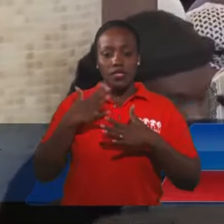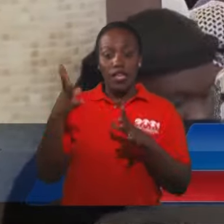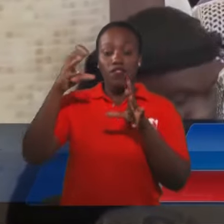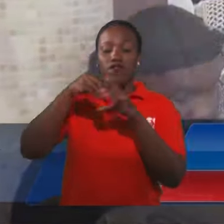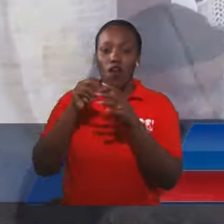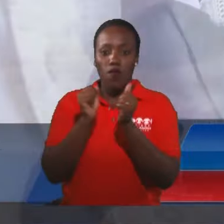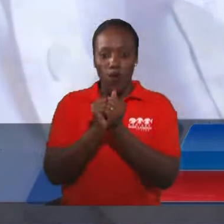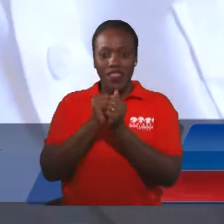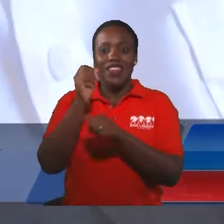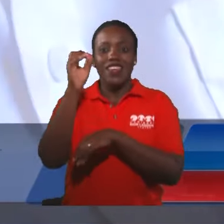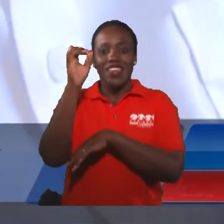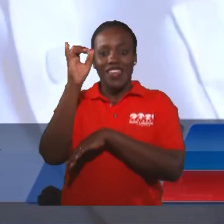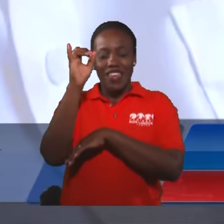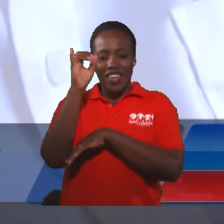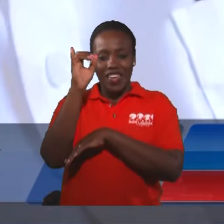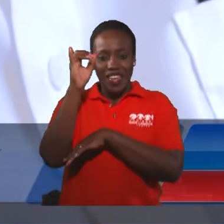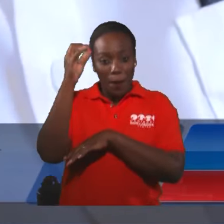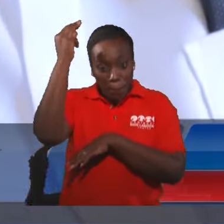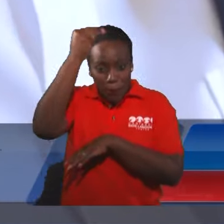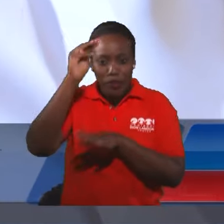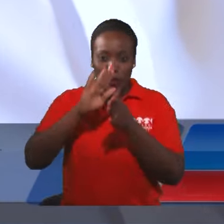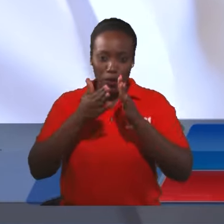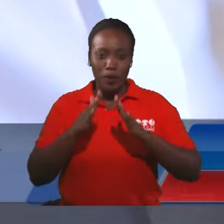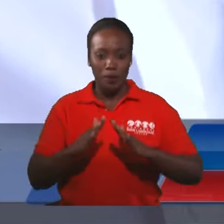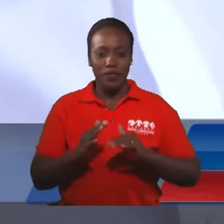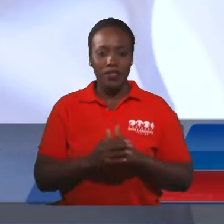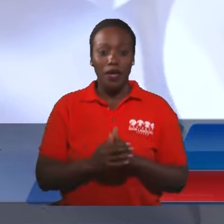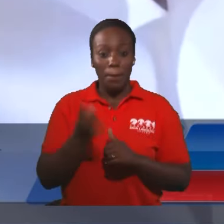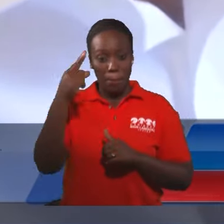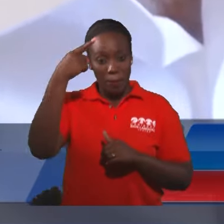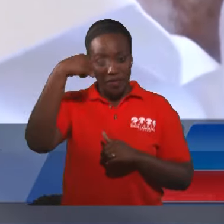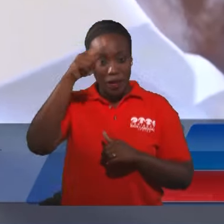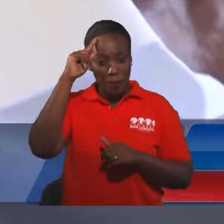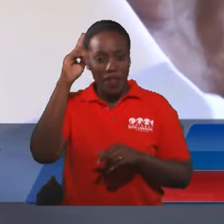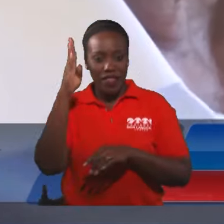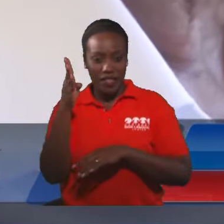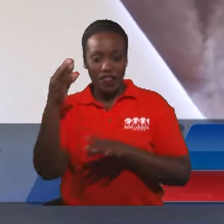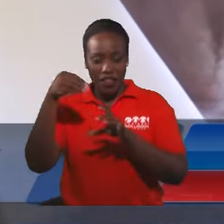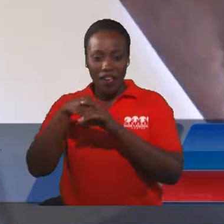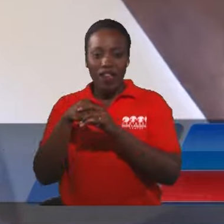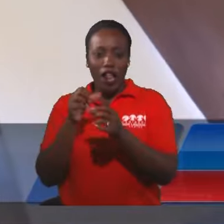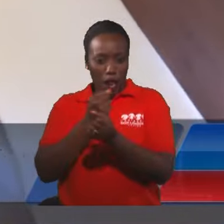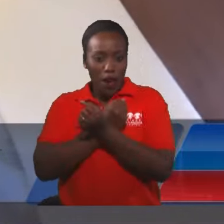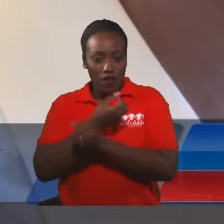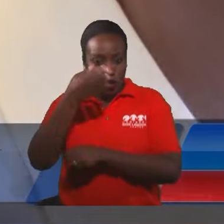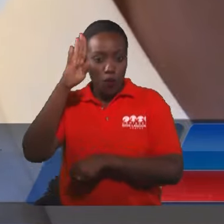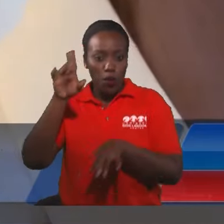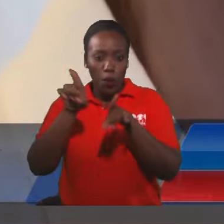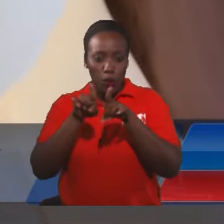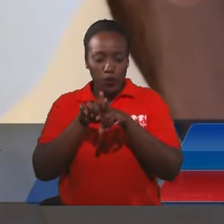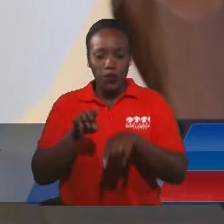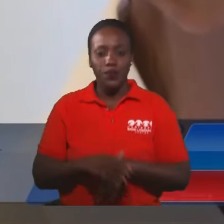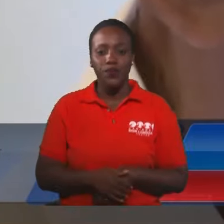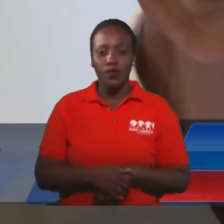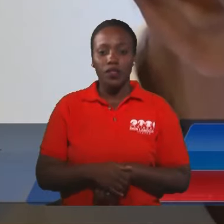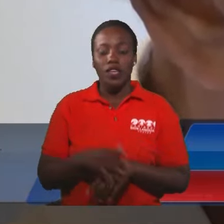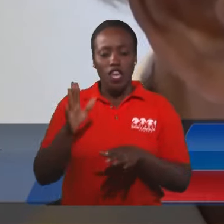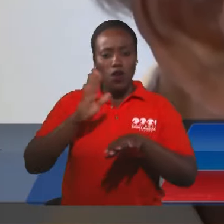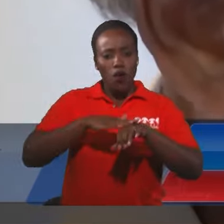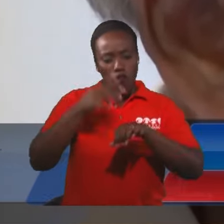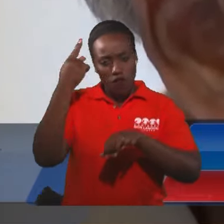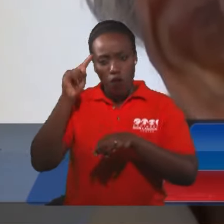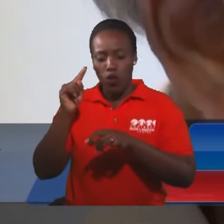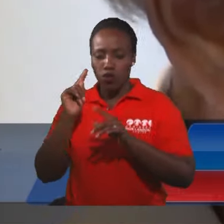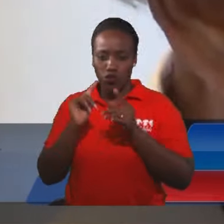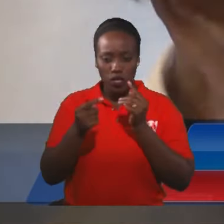omniscience, omnipotence, omnipresence of an infinitely loving God. He encouraged the population to see this religious observance as one of Trinidad